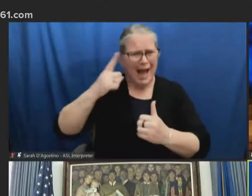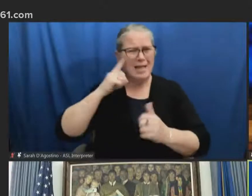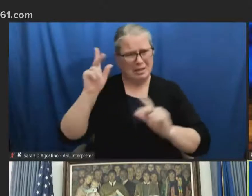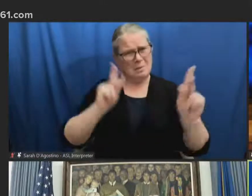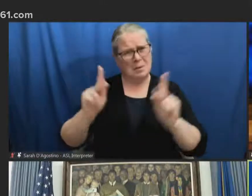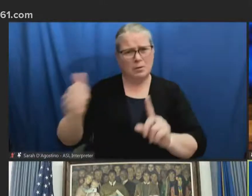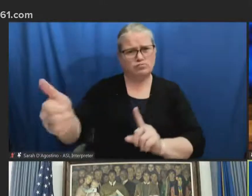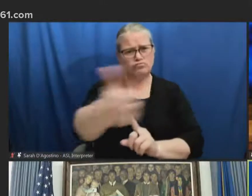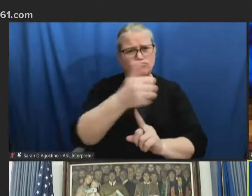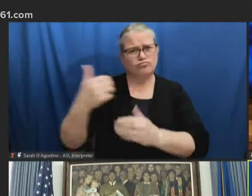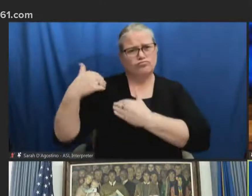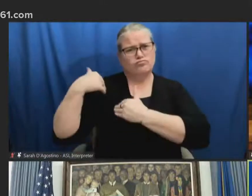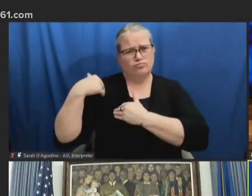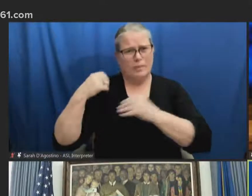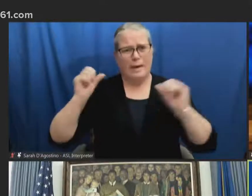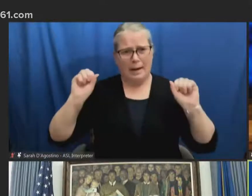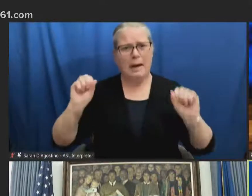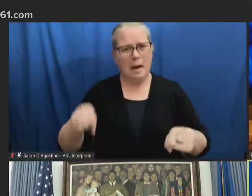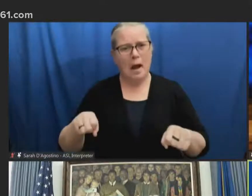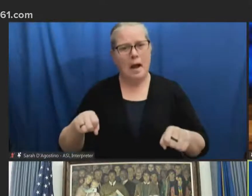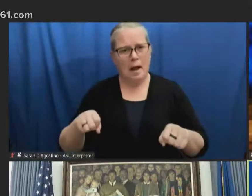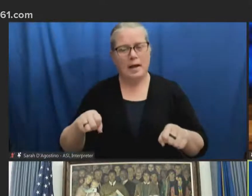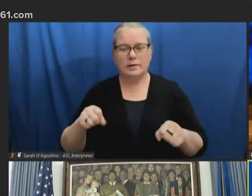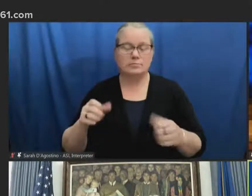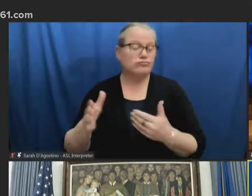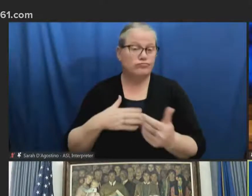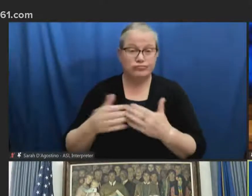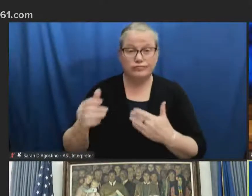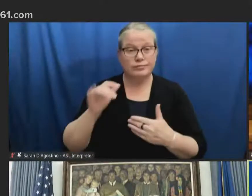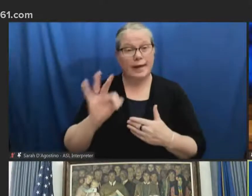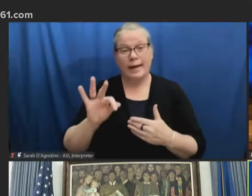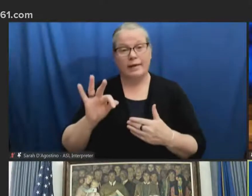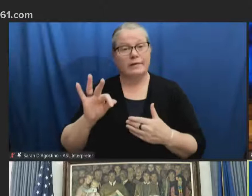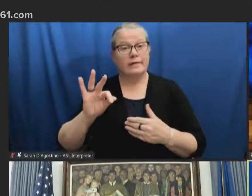responsibility for, regardless of if a contact tracer is